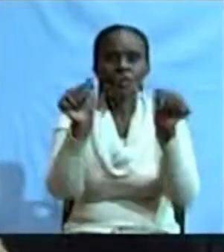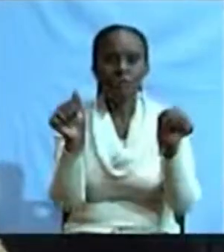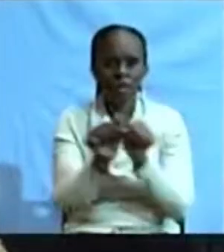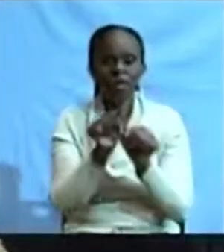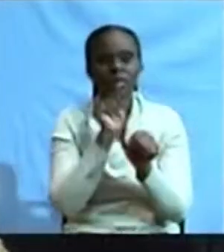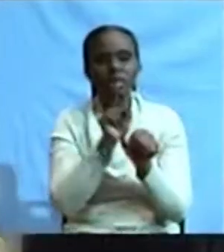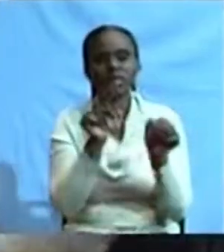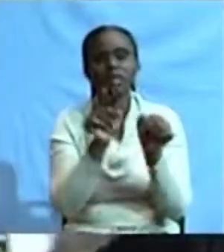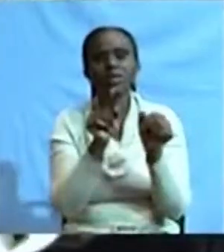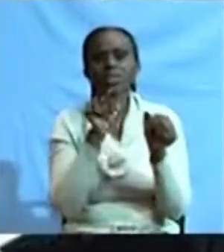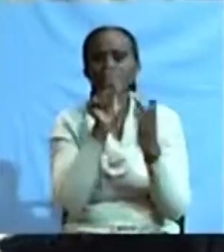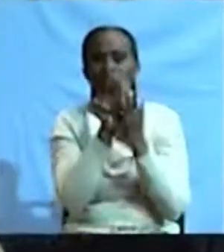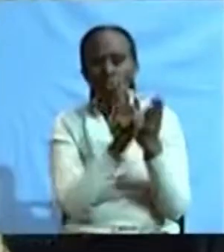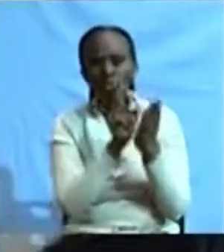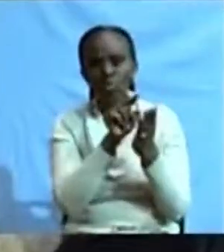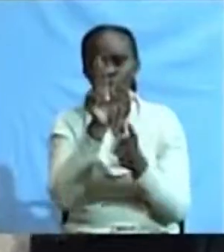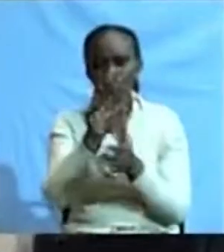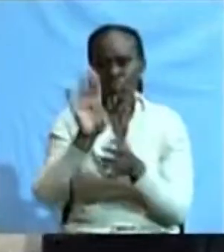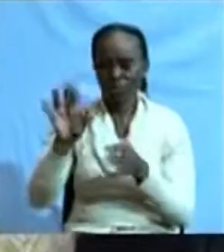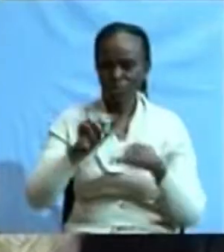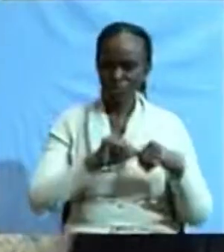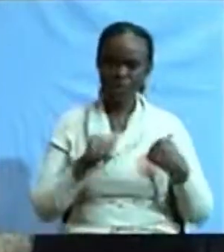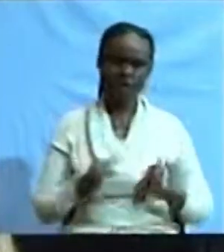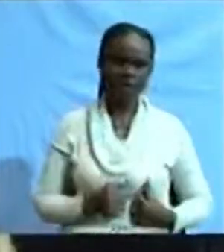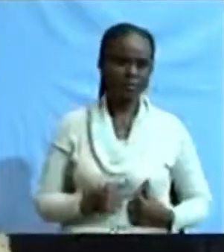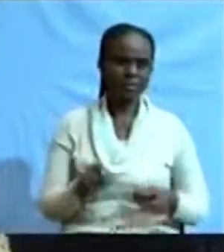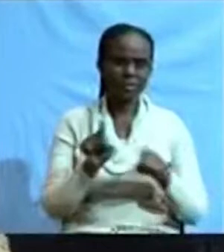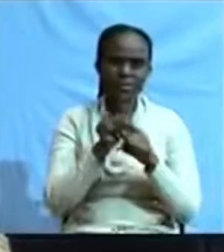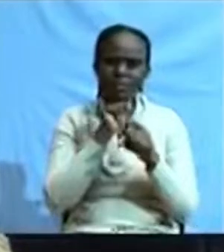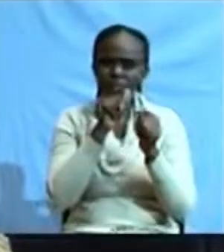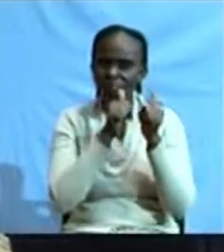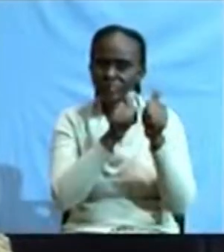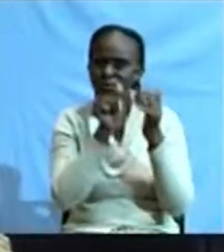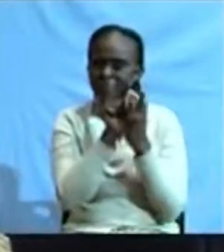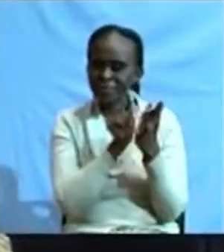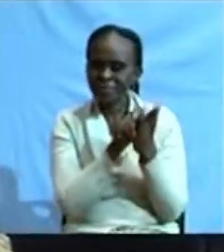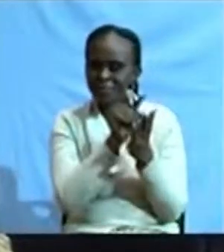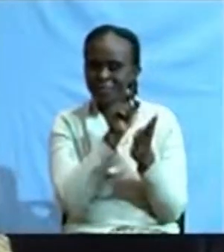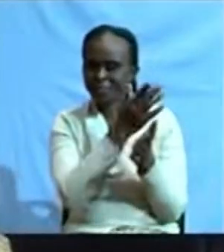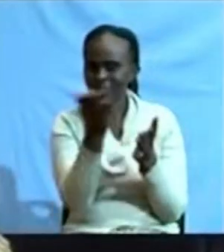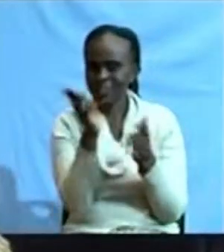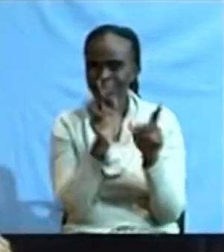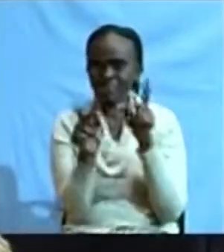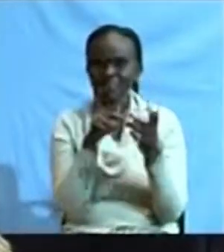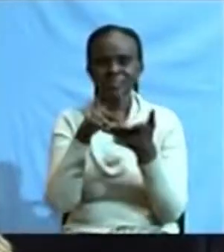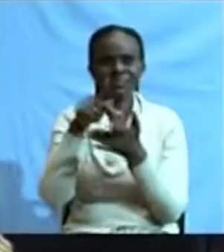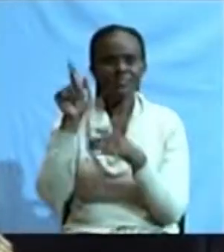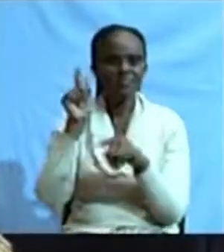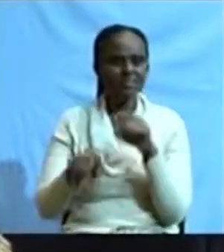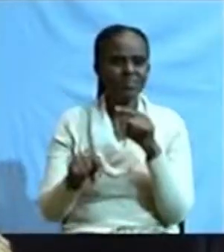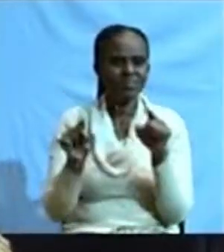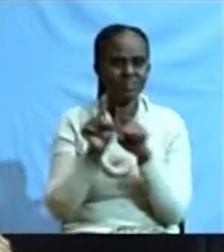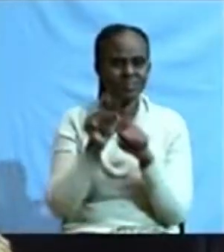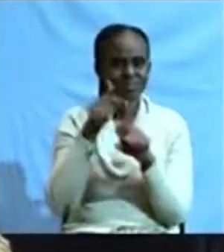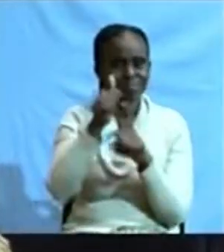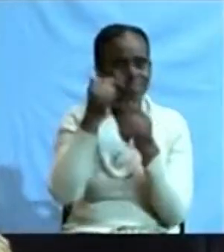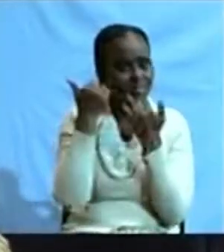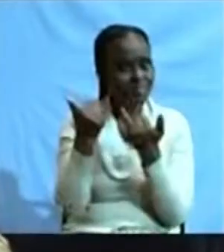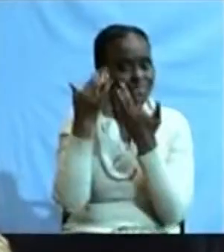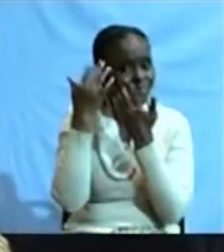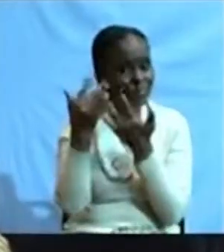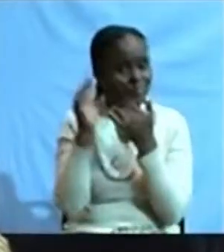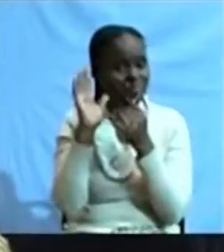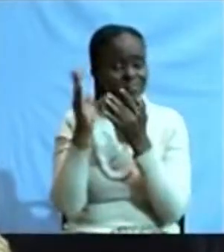law. So you want to use your heart and not the law, that these people cannot pay. And you expect that you are